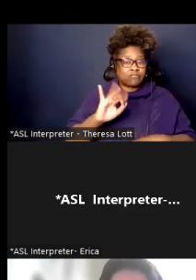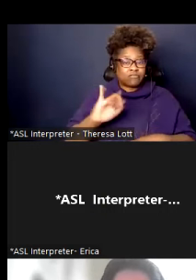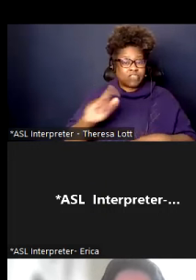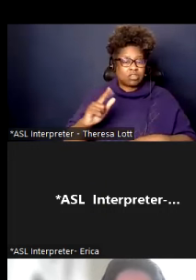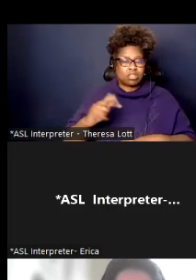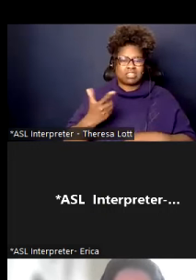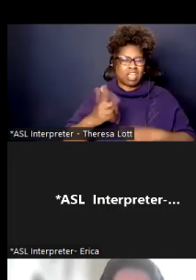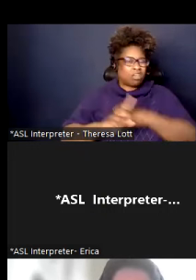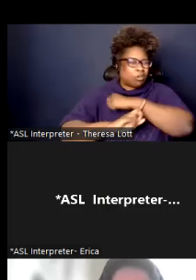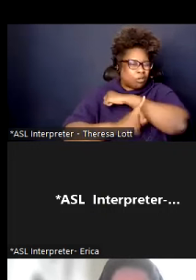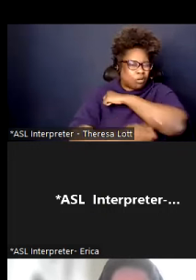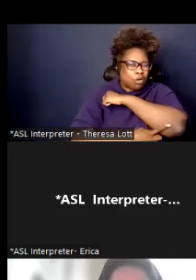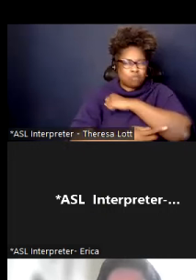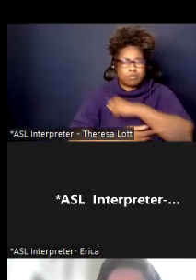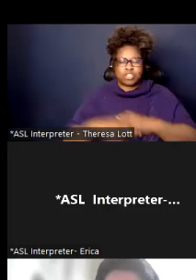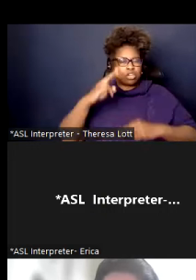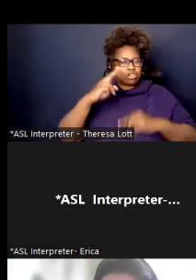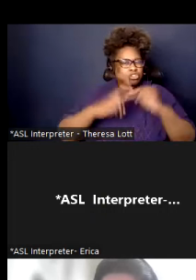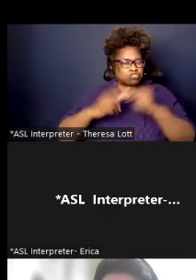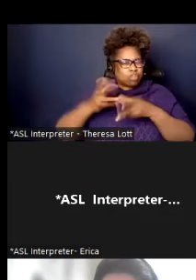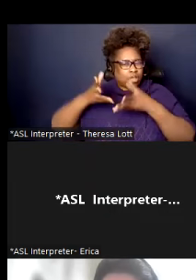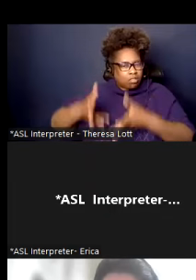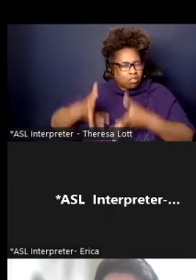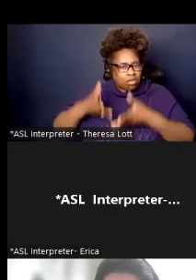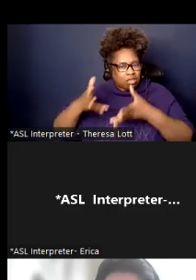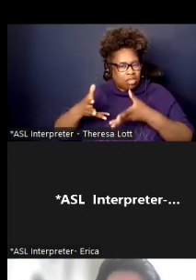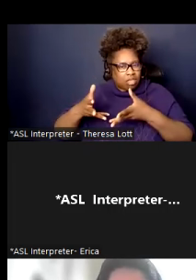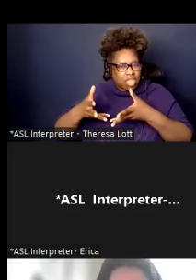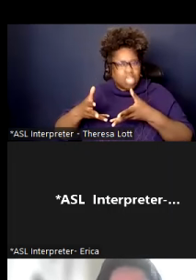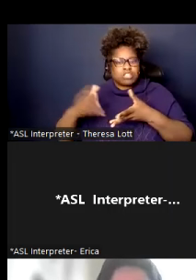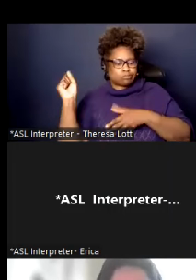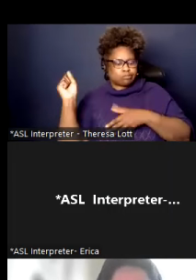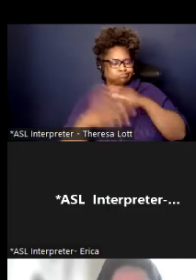garbage, and oftentimes containing contamination.